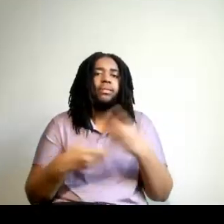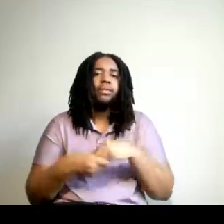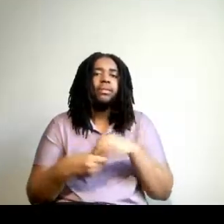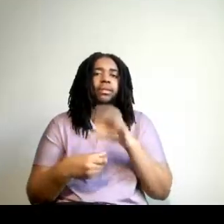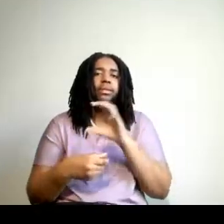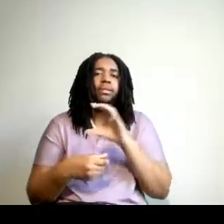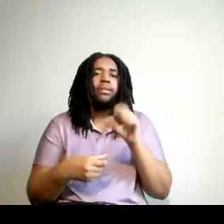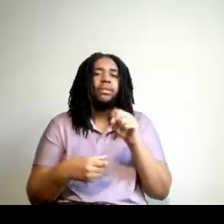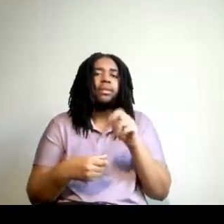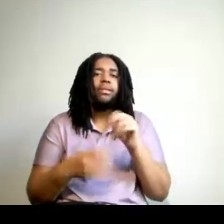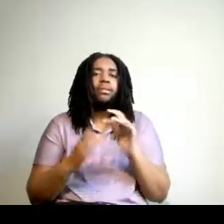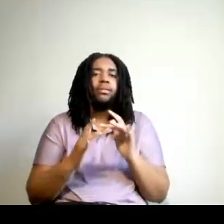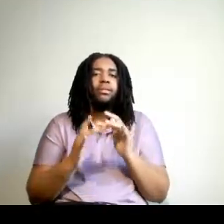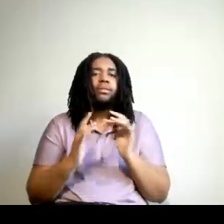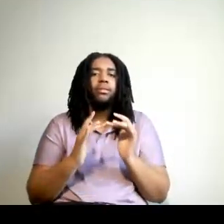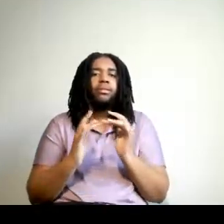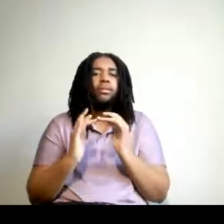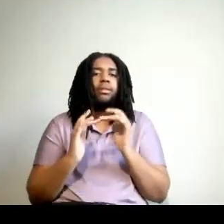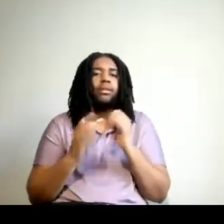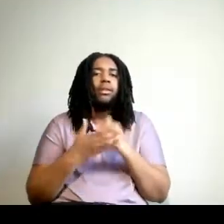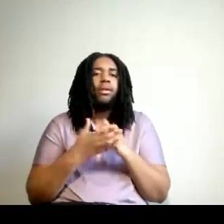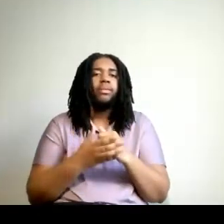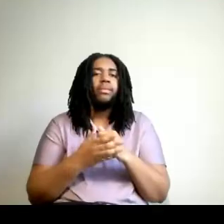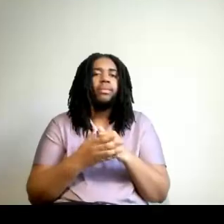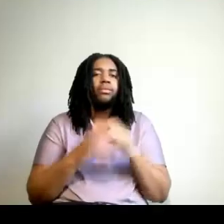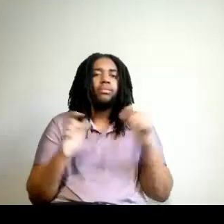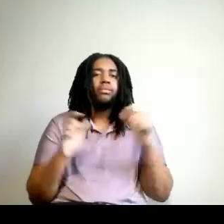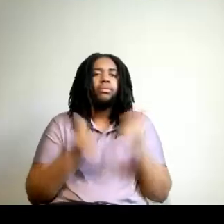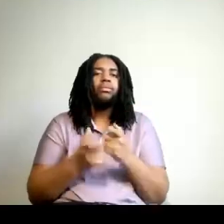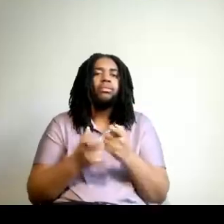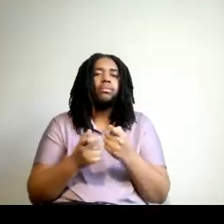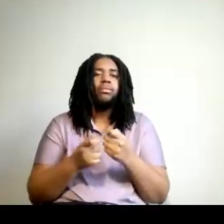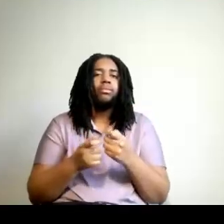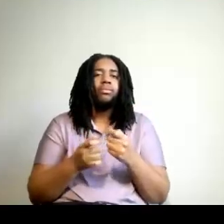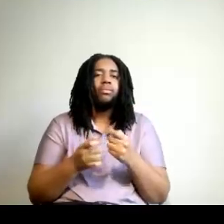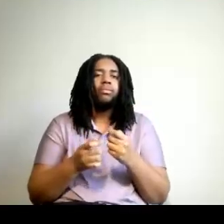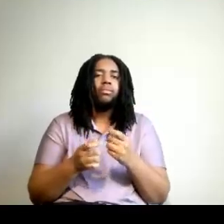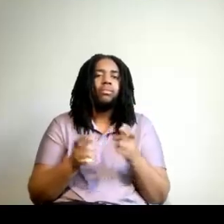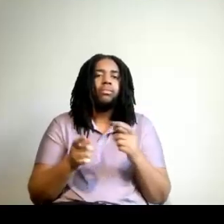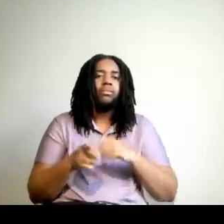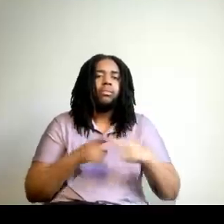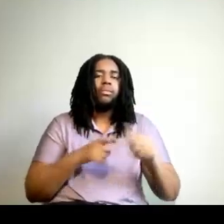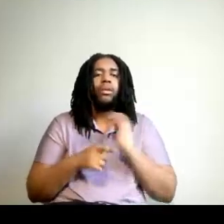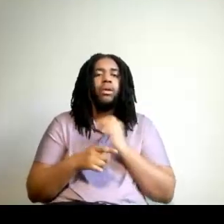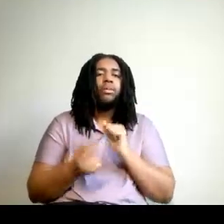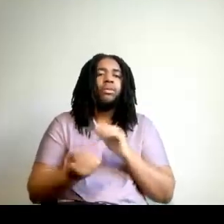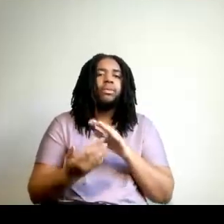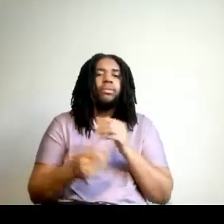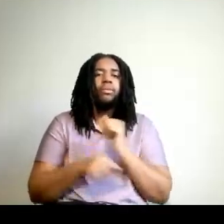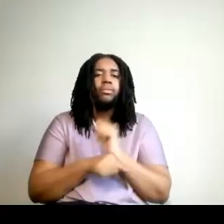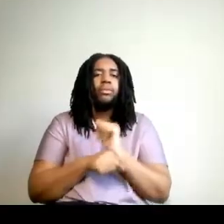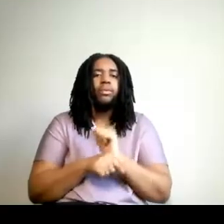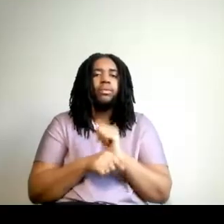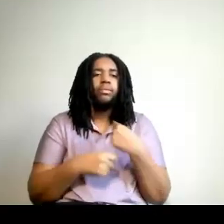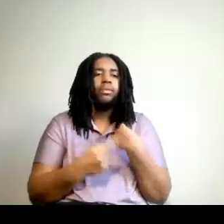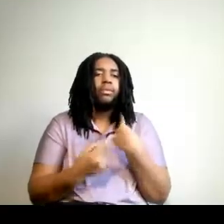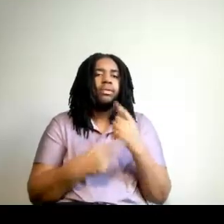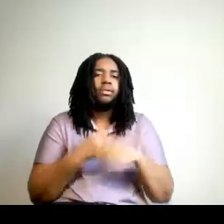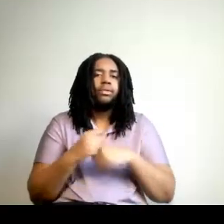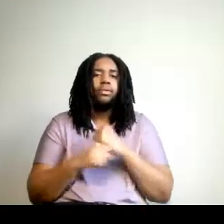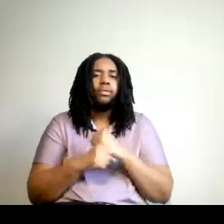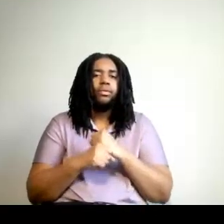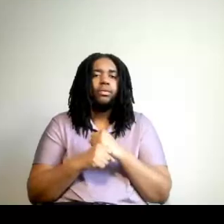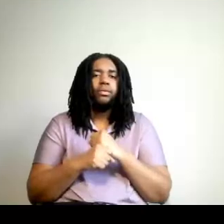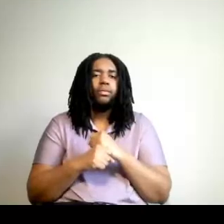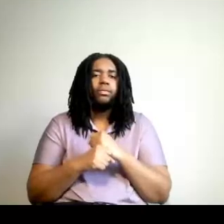network, and help us refine our approach as we've been working through it over the last year. Great. And if we